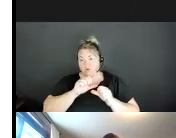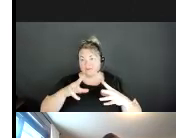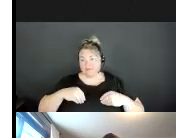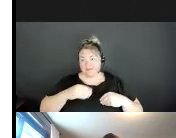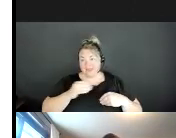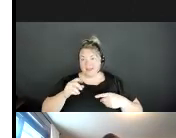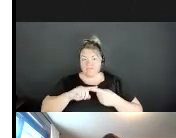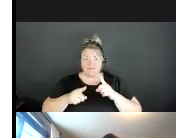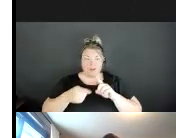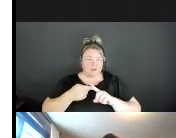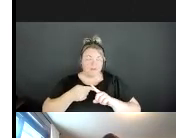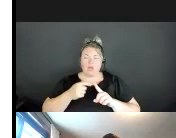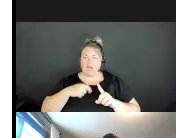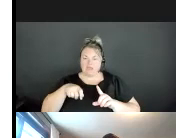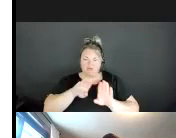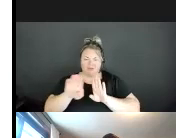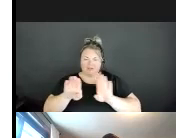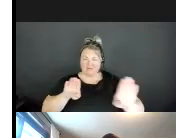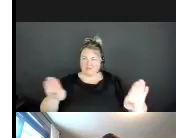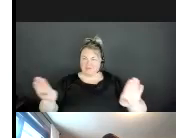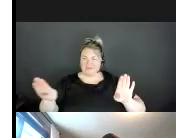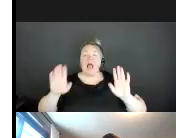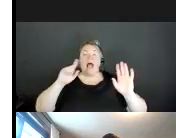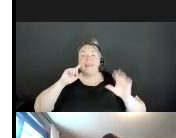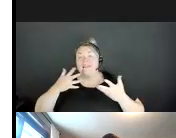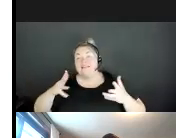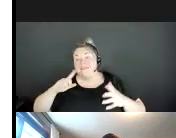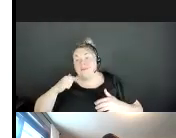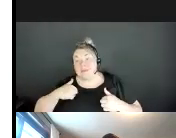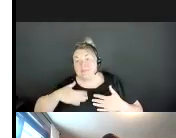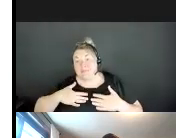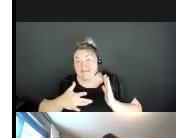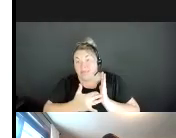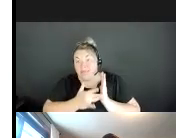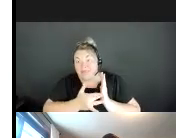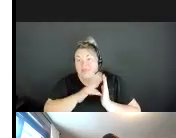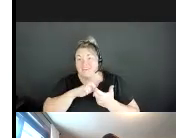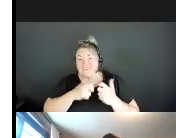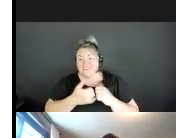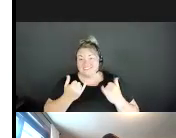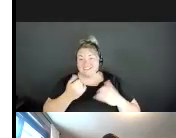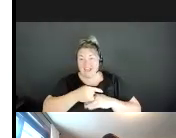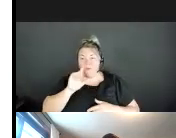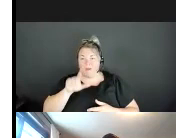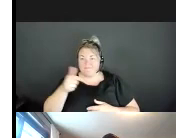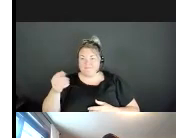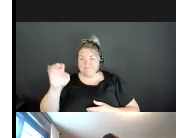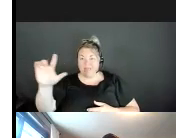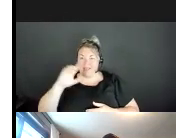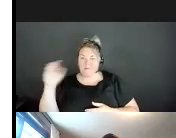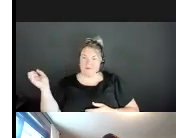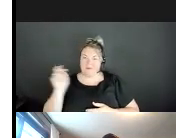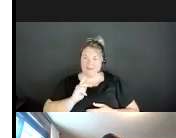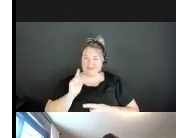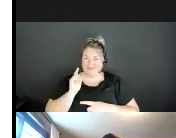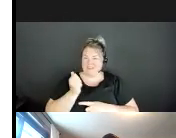my screen apparently as well. I think that's it for me and my technical issues. I will hand it over to Mel and be back in a few slides.